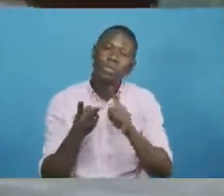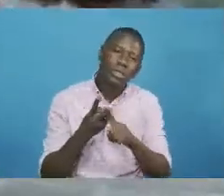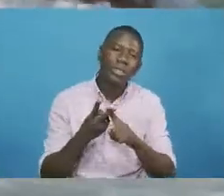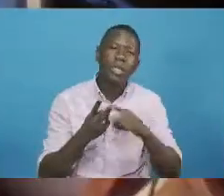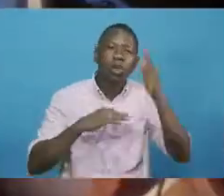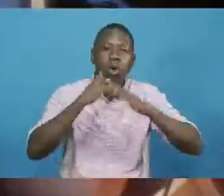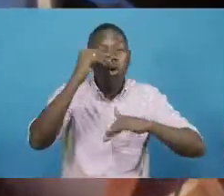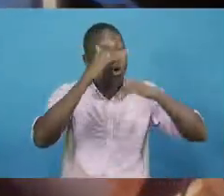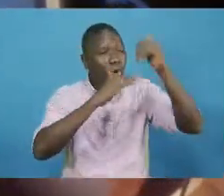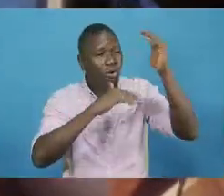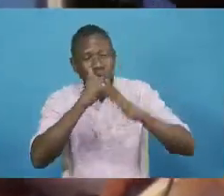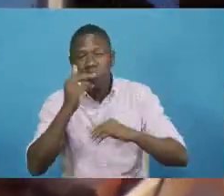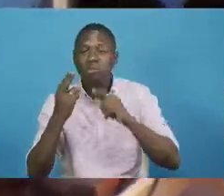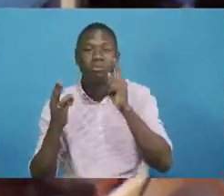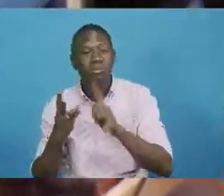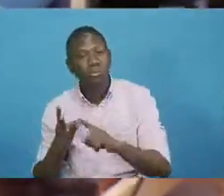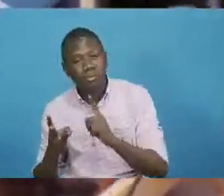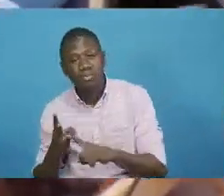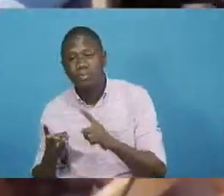whether it is in